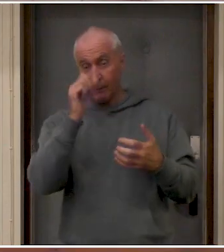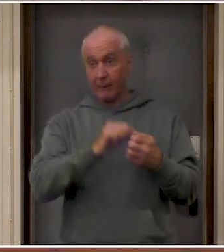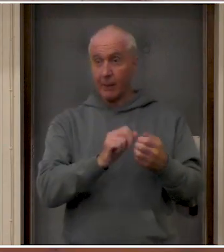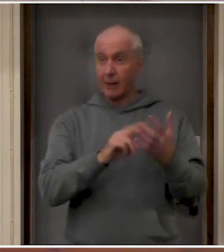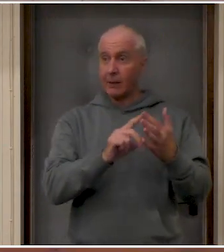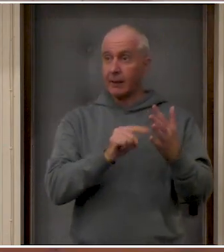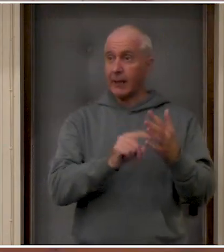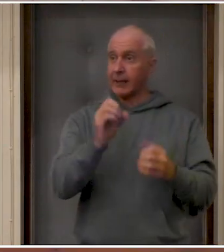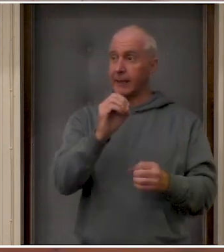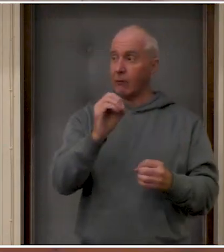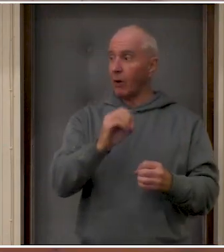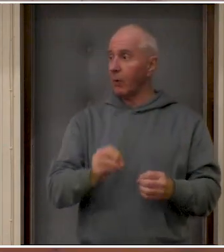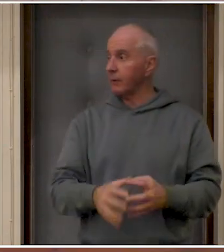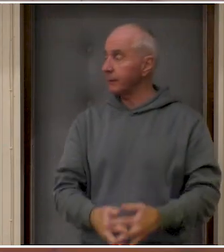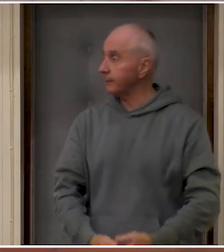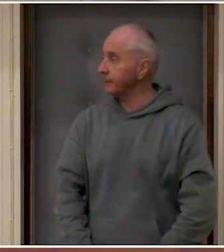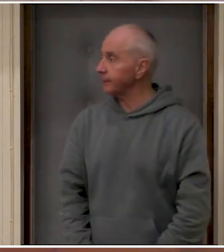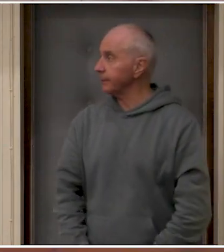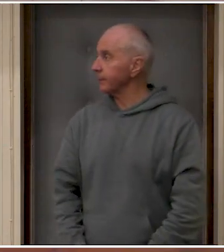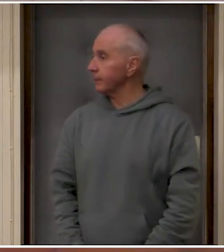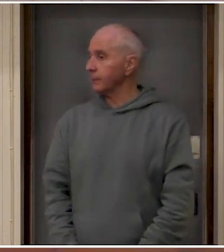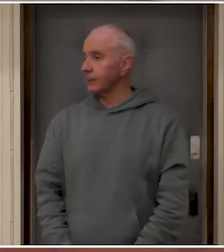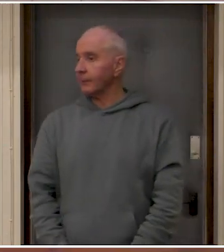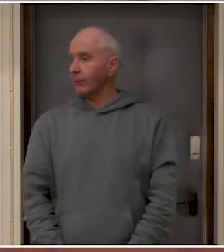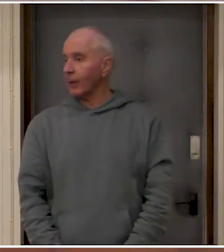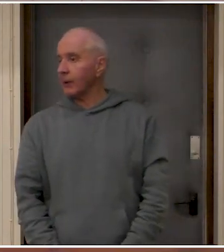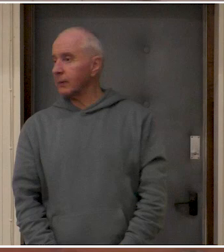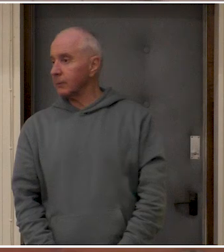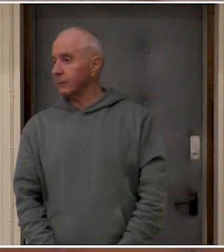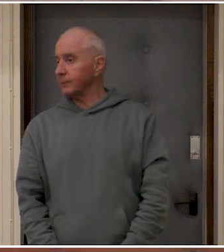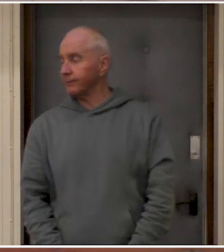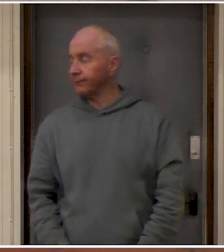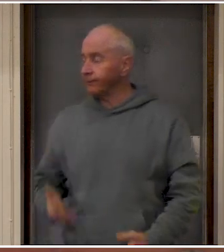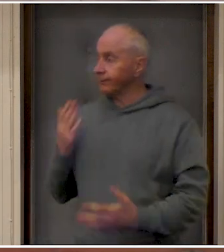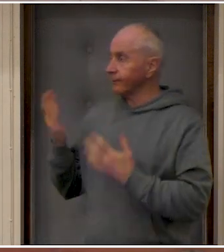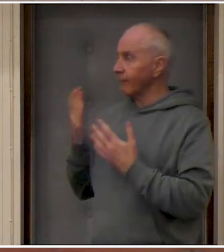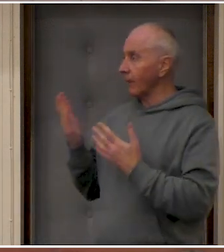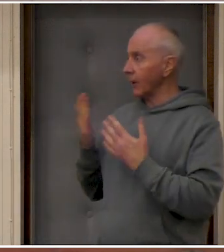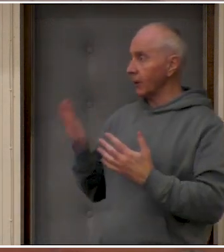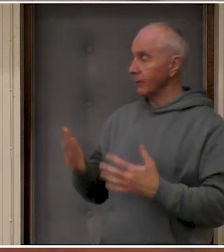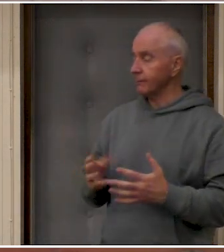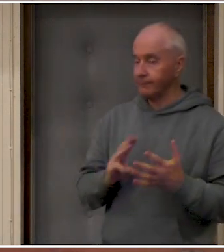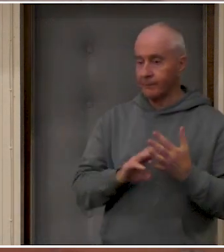I'll open up to questions, I guess. Yeah. I think so. Sorry, but first and foremost, thank you very much. Yeah.